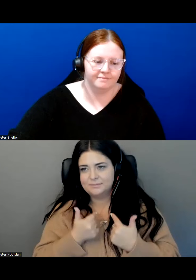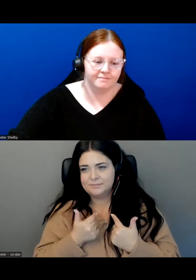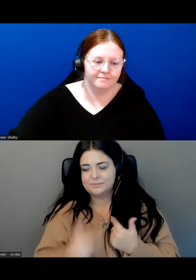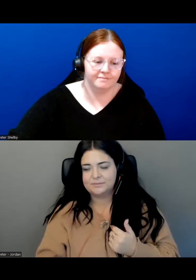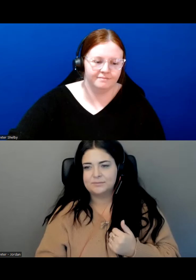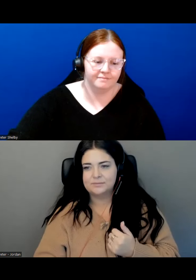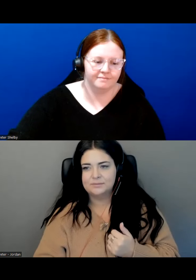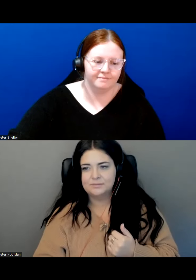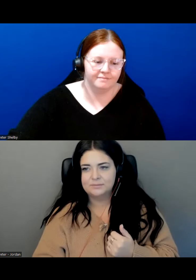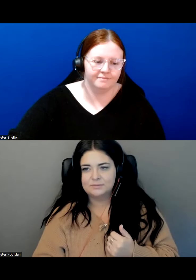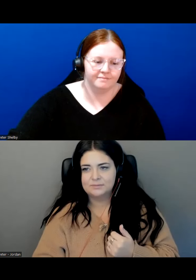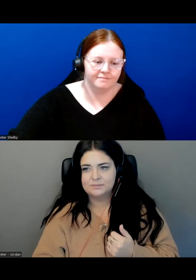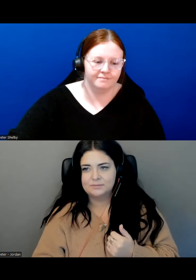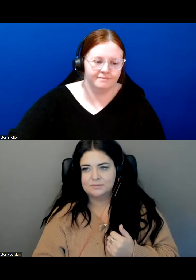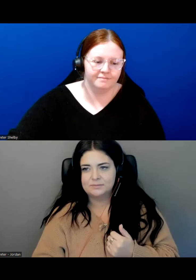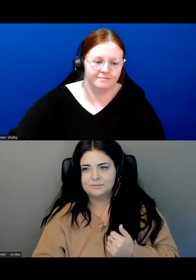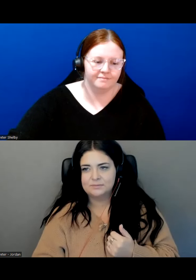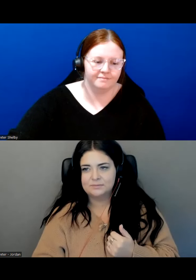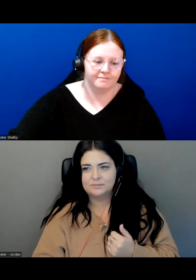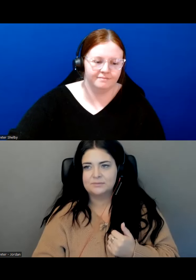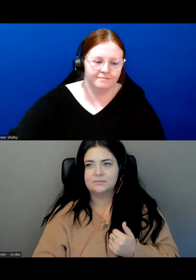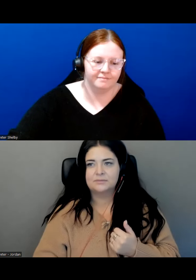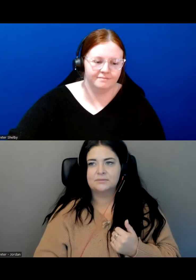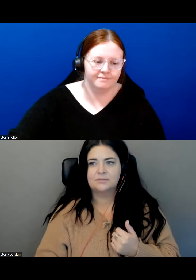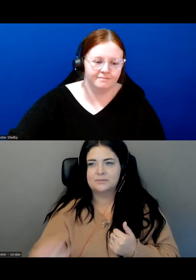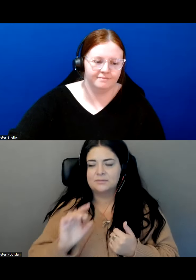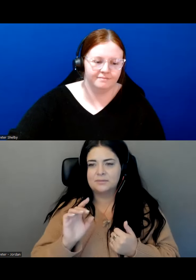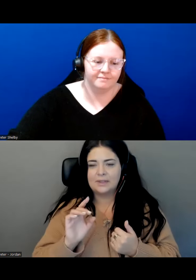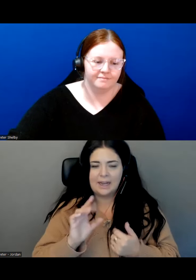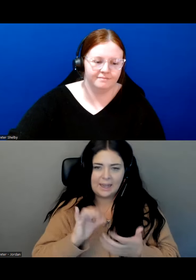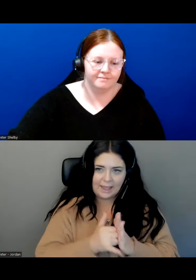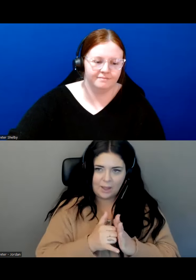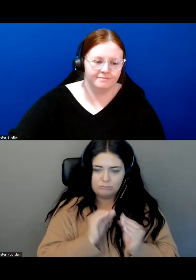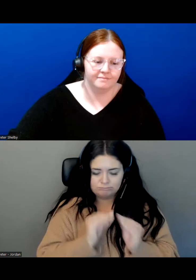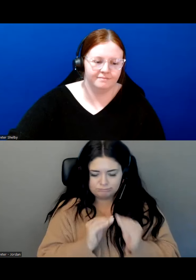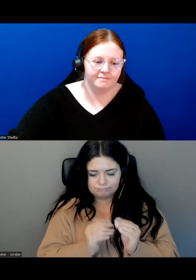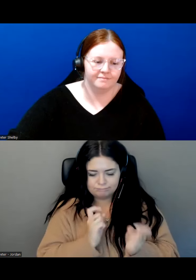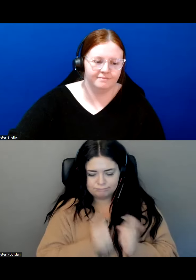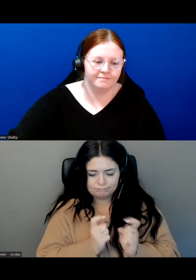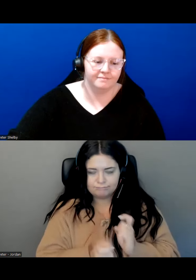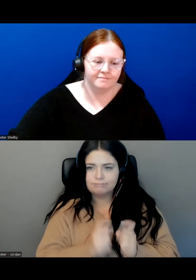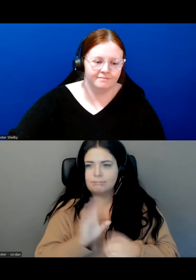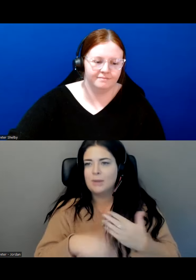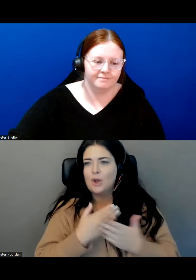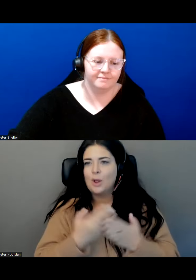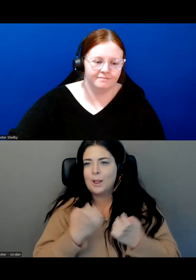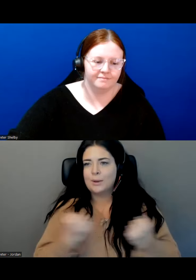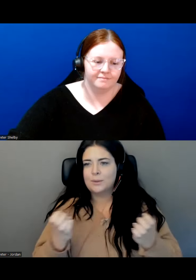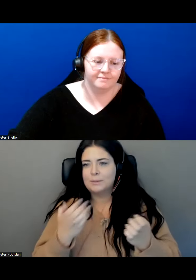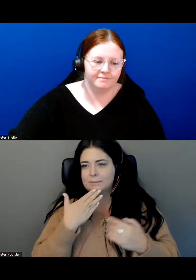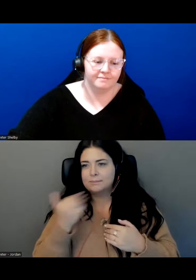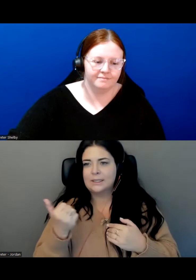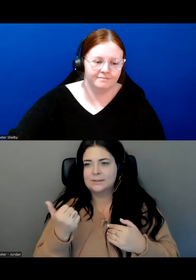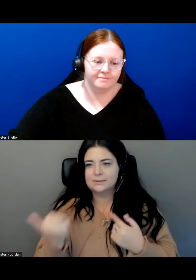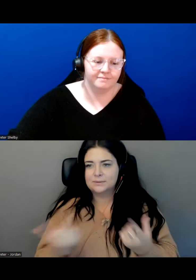and really taking the time to properly fine tune, use all the most advanced equipment and best practices to